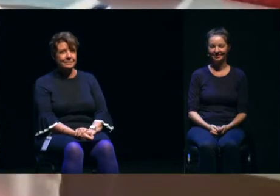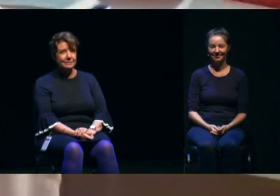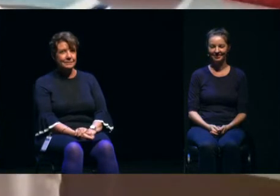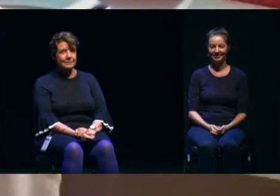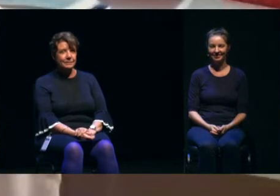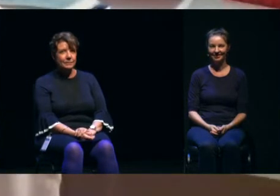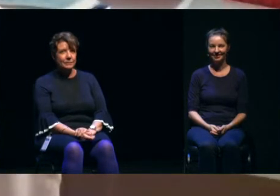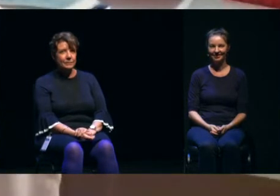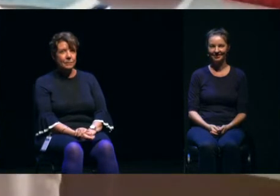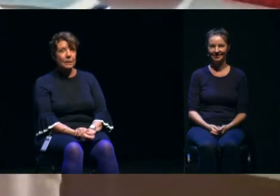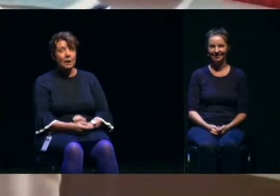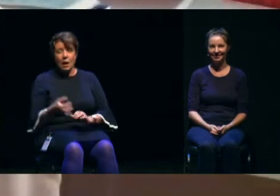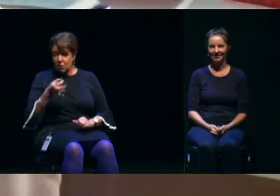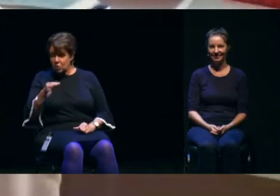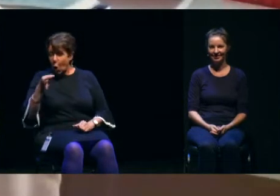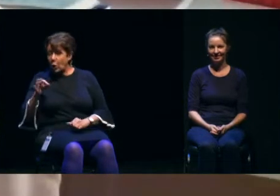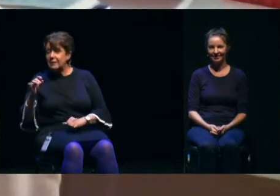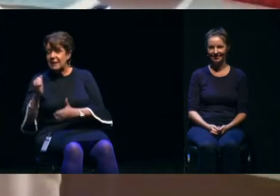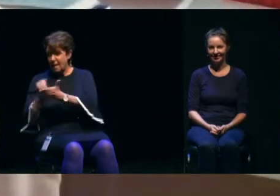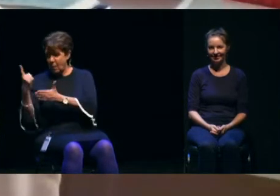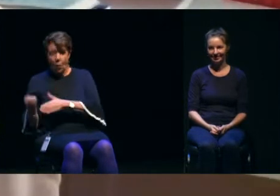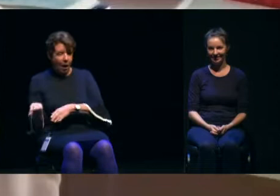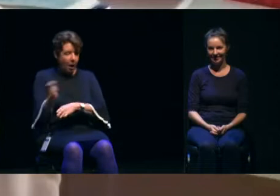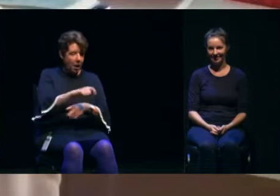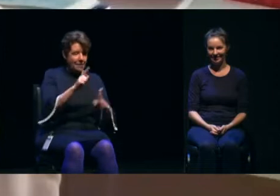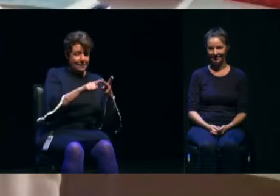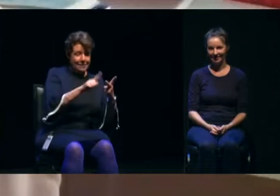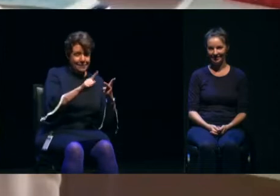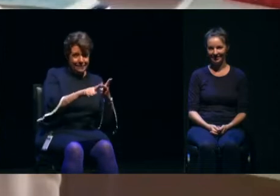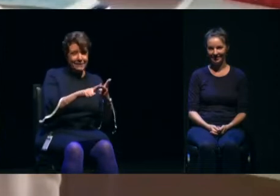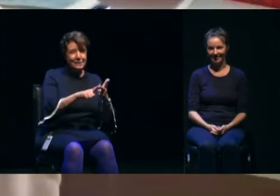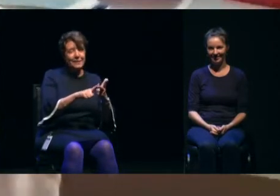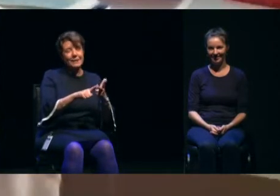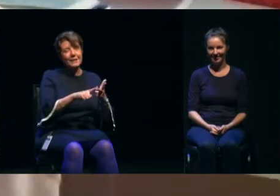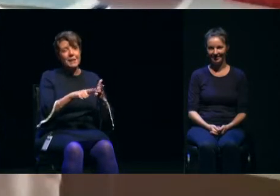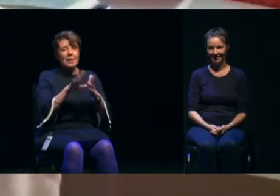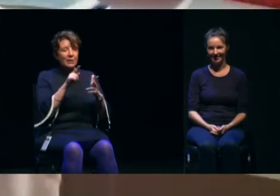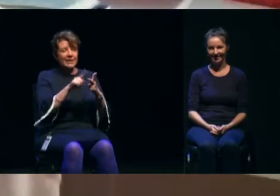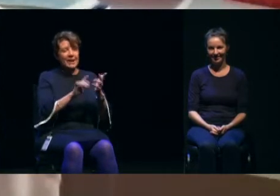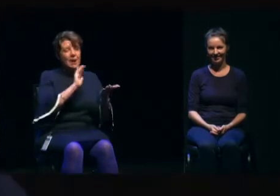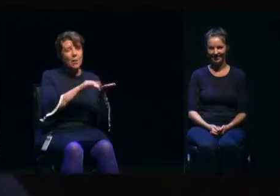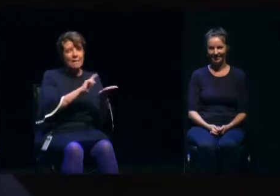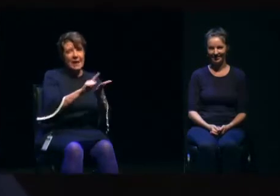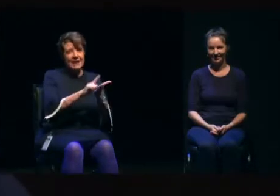I put the dogs first and then Roger, because Roger came later to my life, not because I love him less.